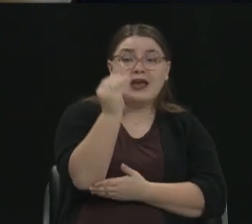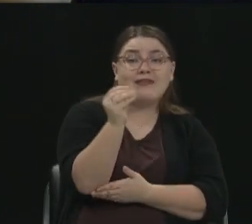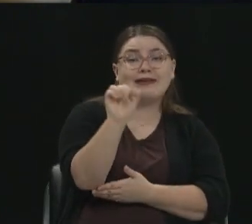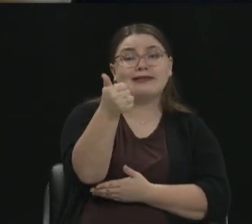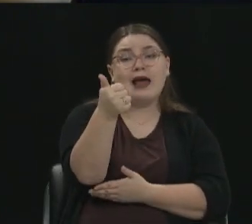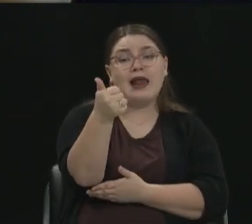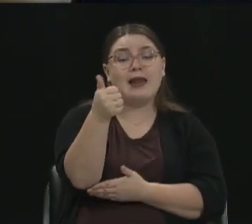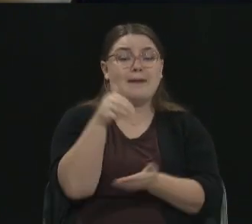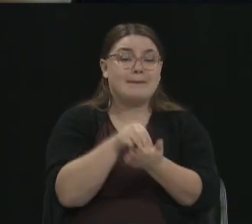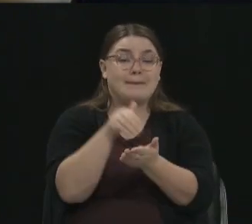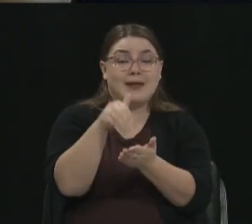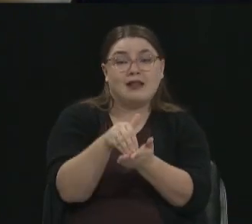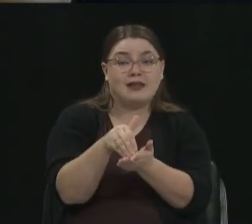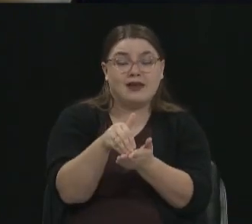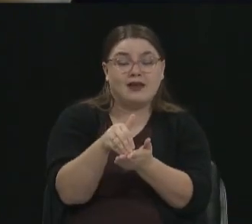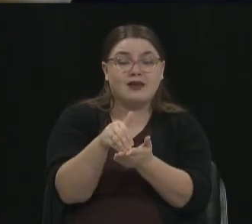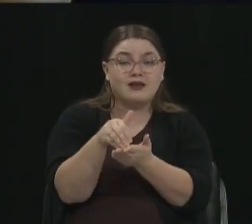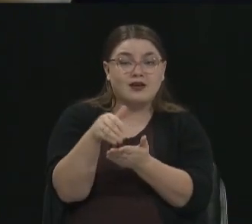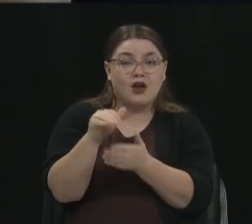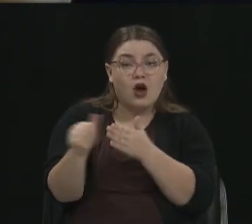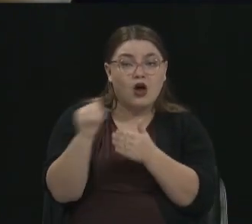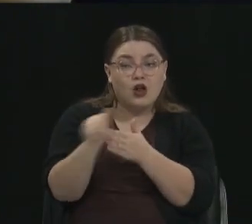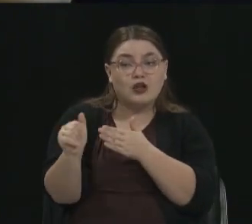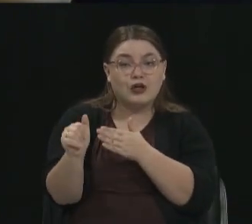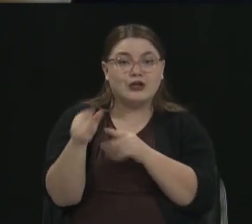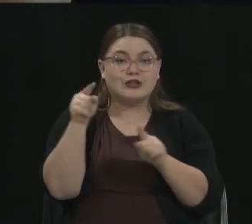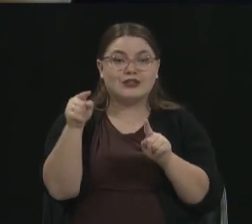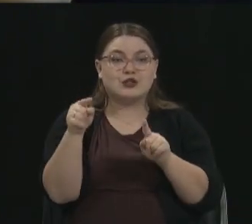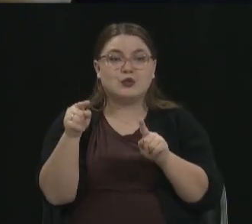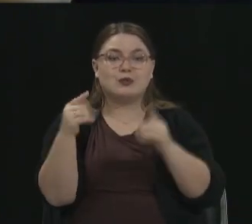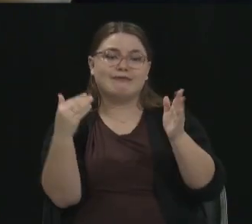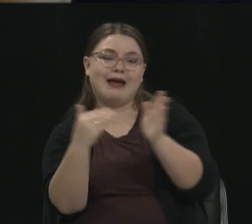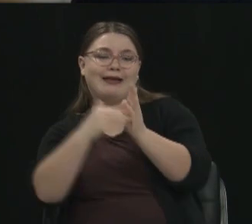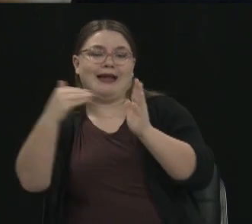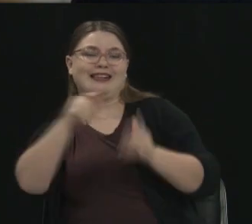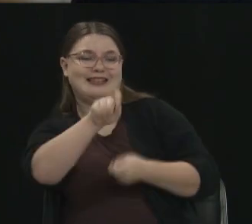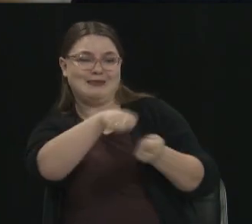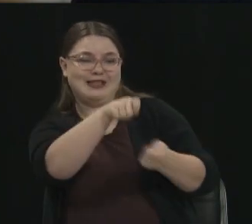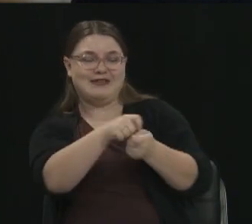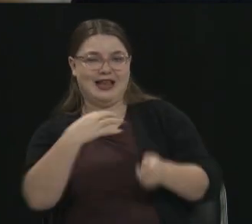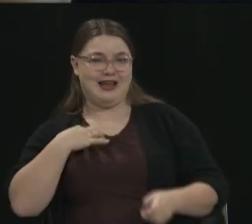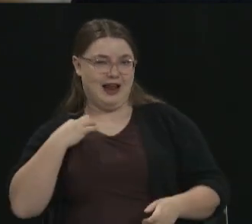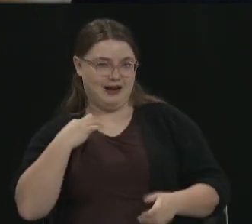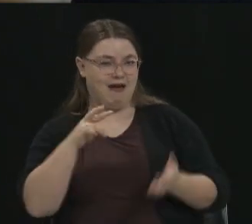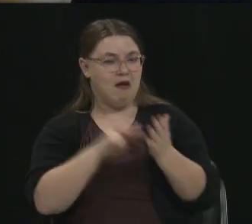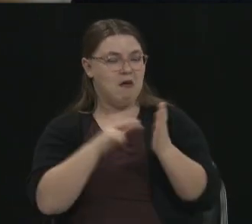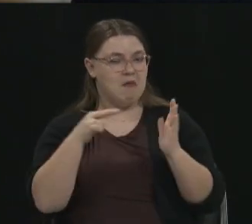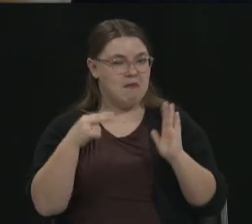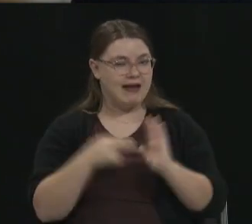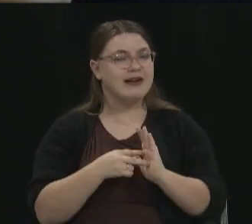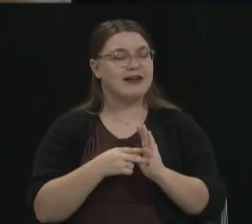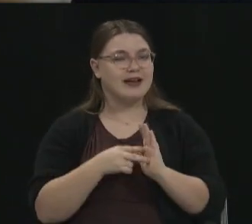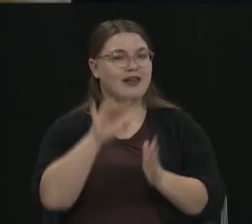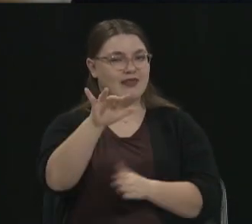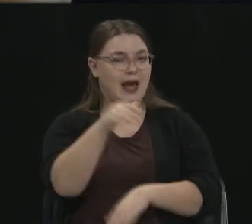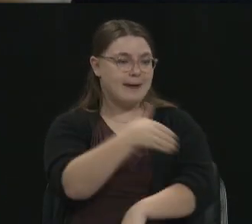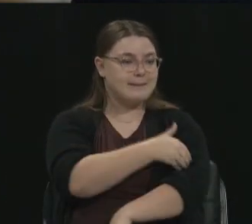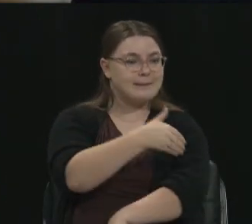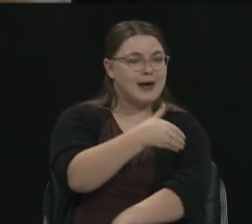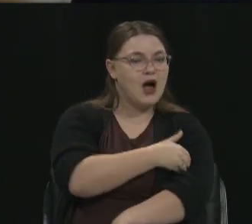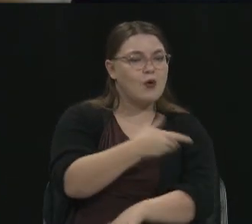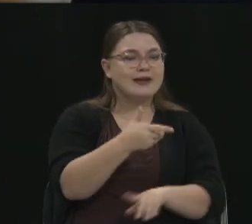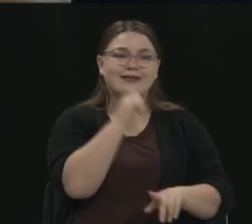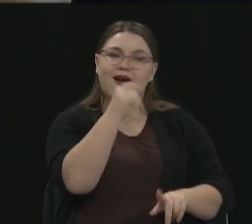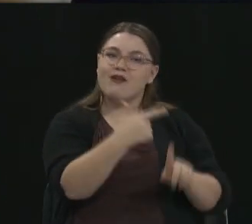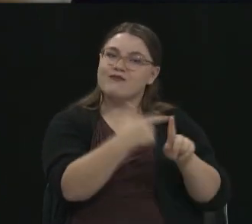group to run against a candidate and run ads against them. And so it also shifts some of that power away from